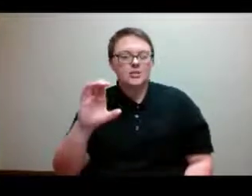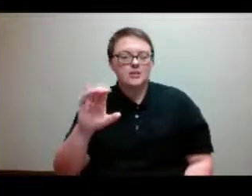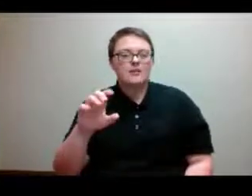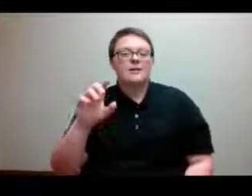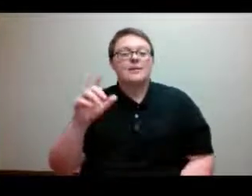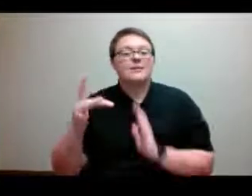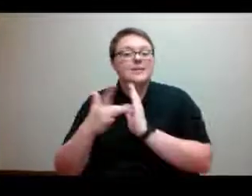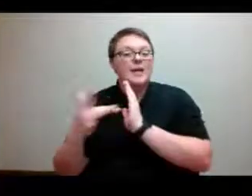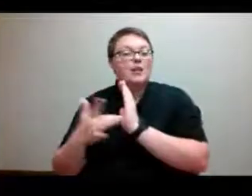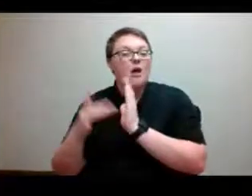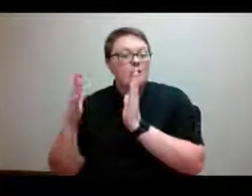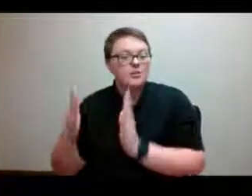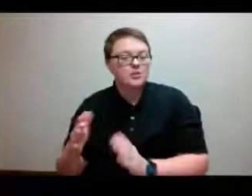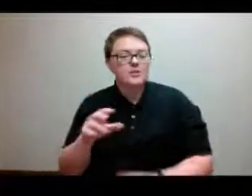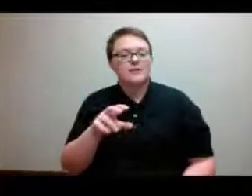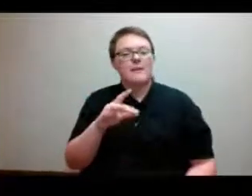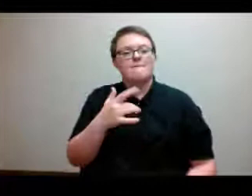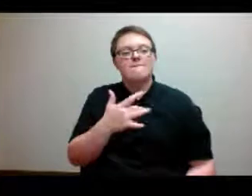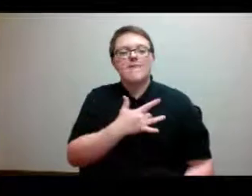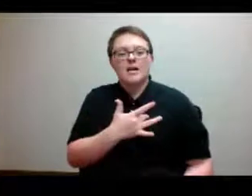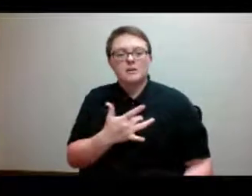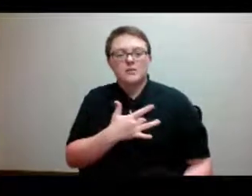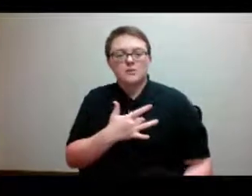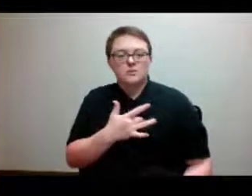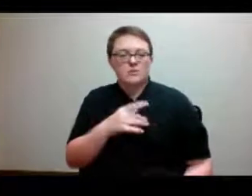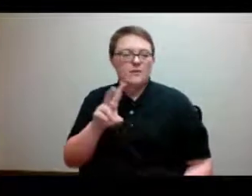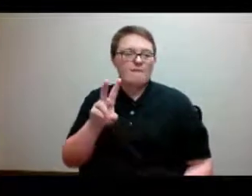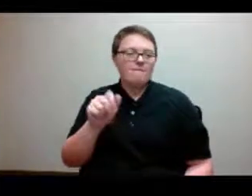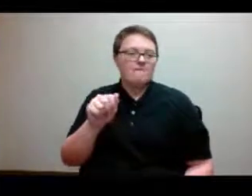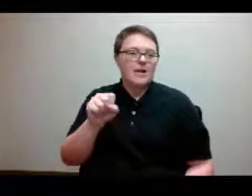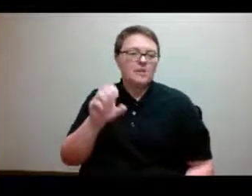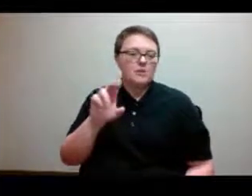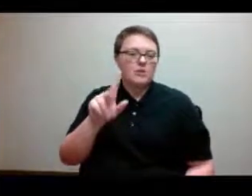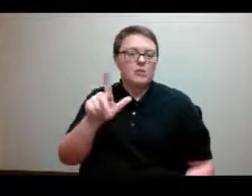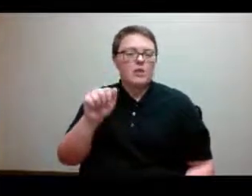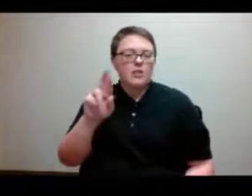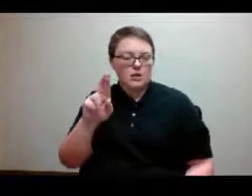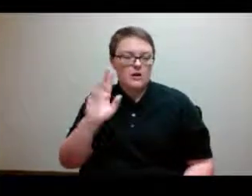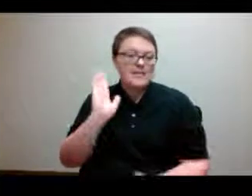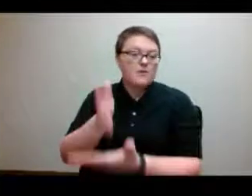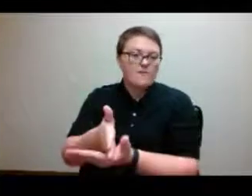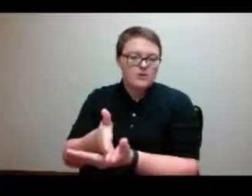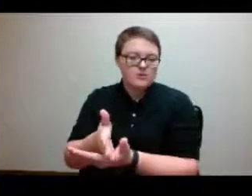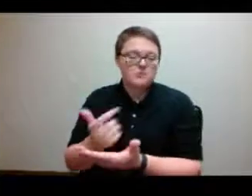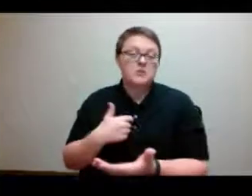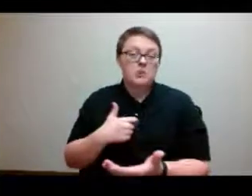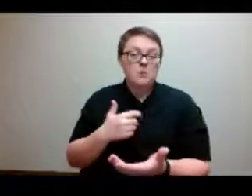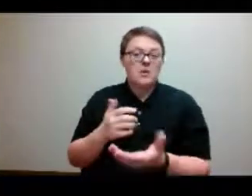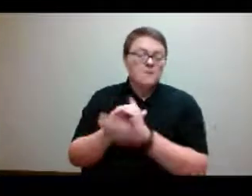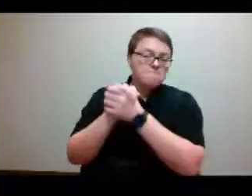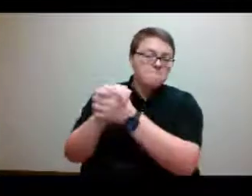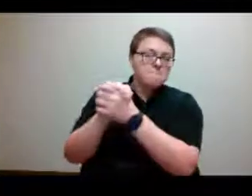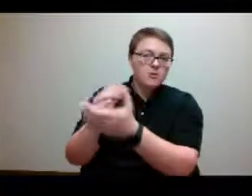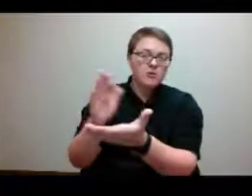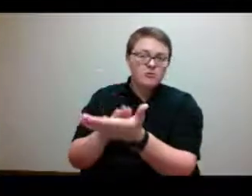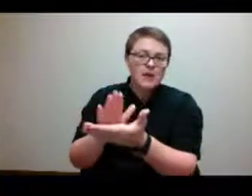interventional. And so we're very happy to have Denise on board, and we wish her first year cohort the best of